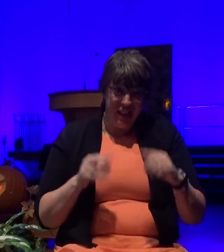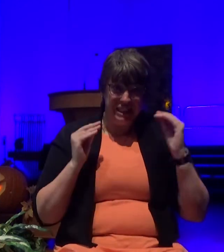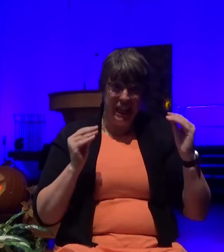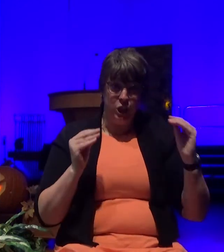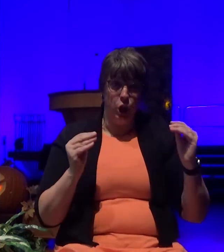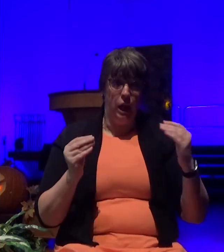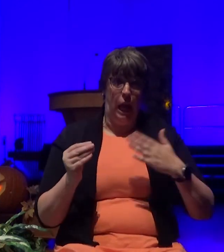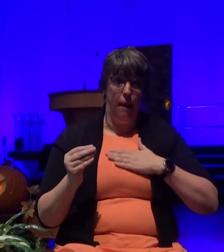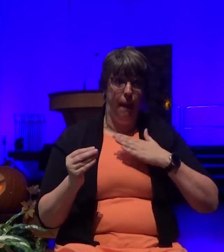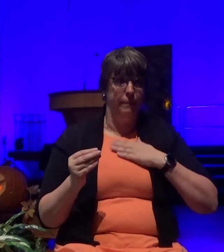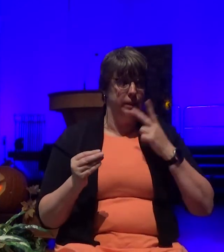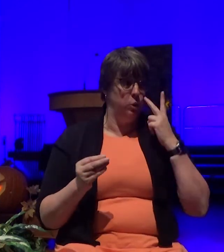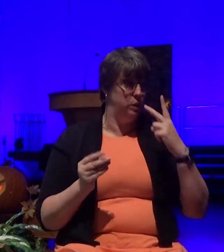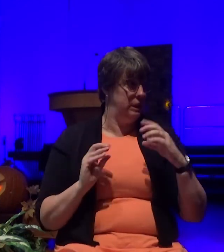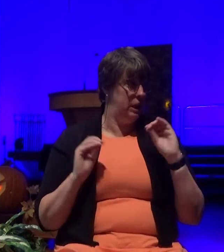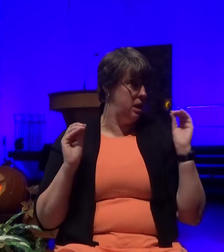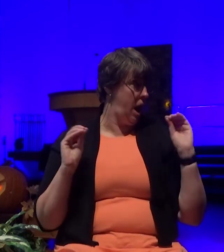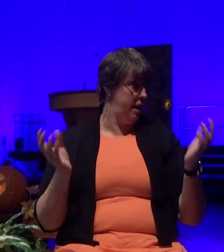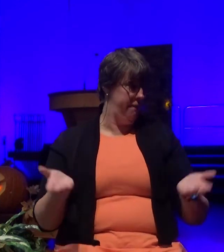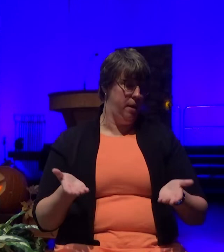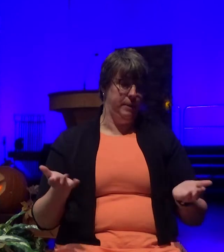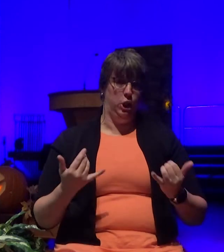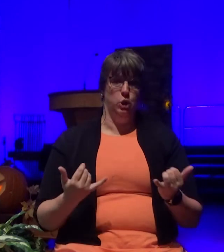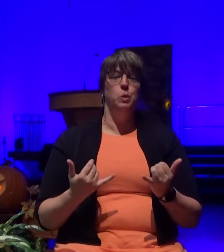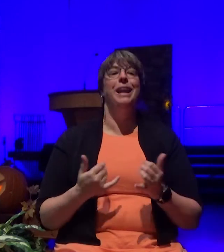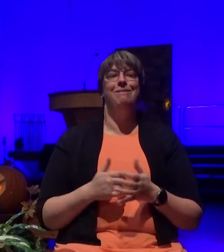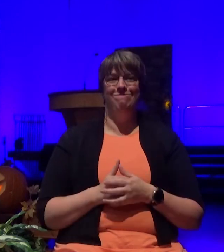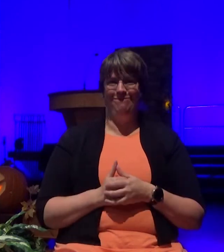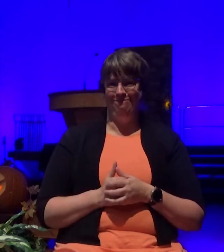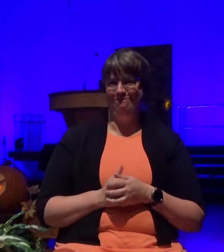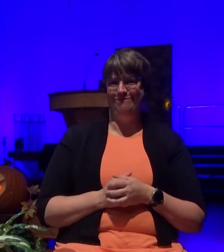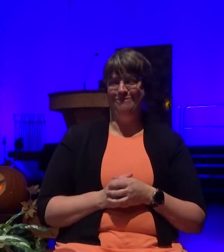see none of them here today, thank goodness, but